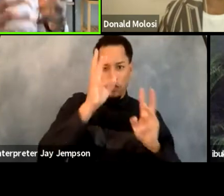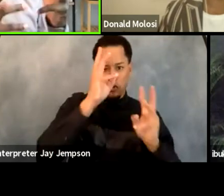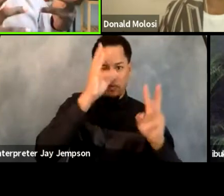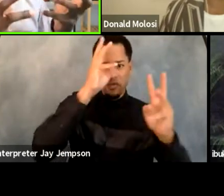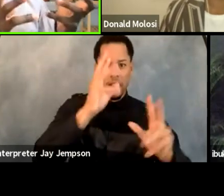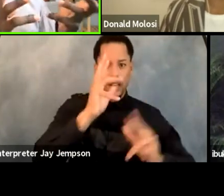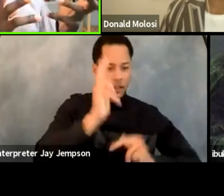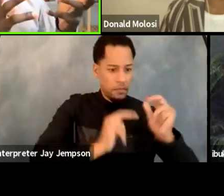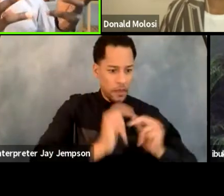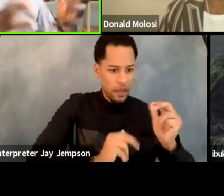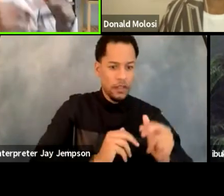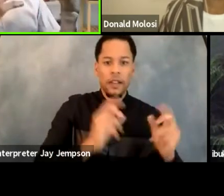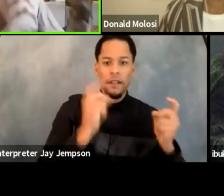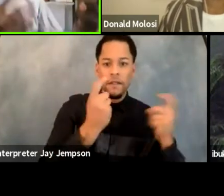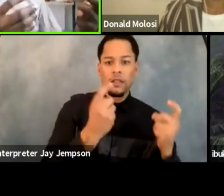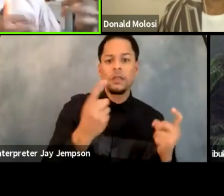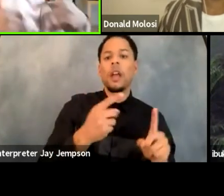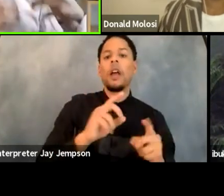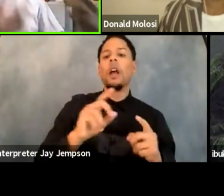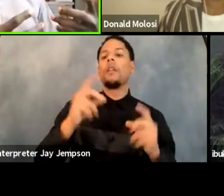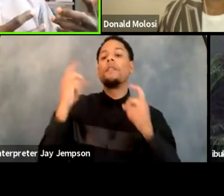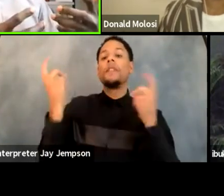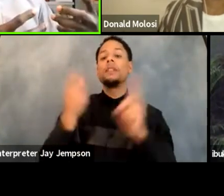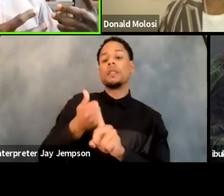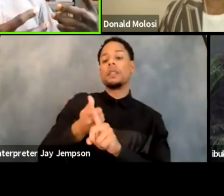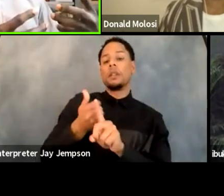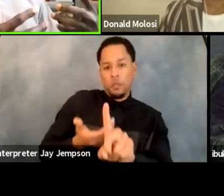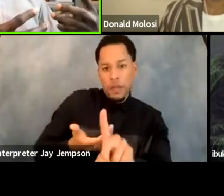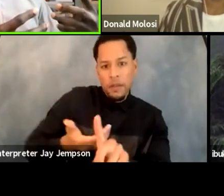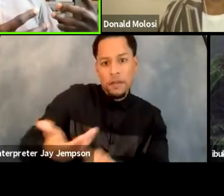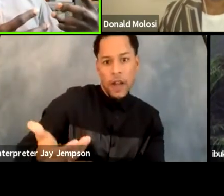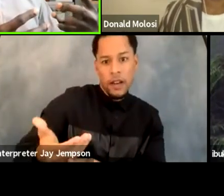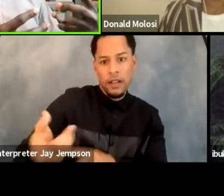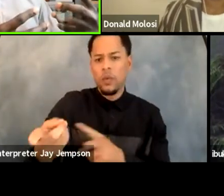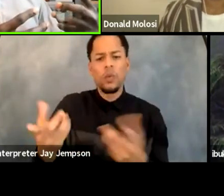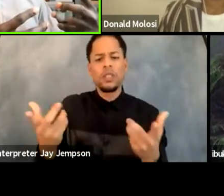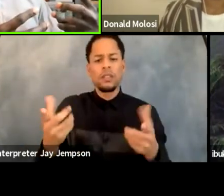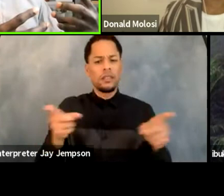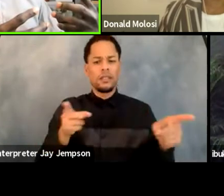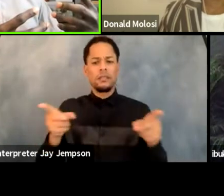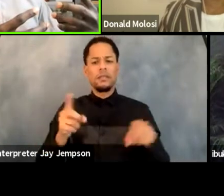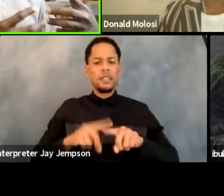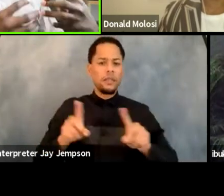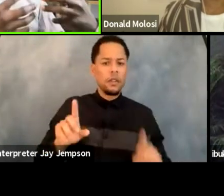And I know Donald will have something to say here too with your work with, you know,